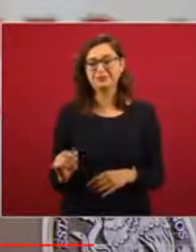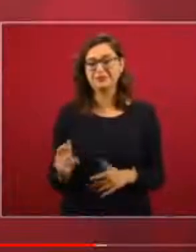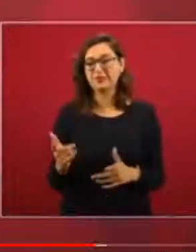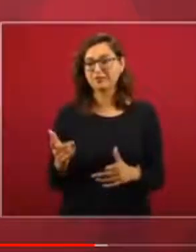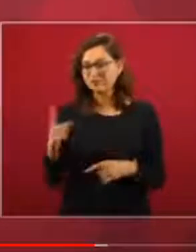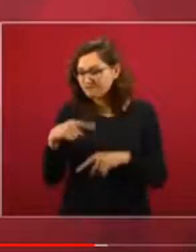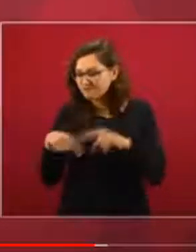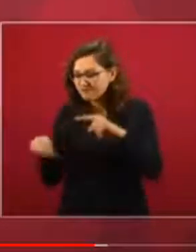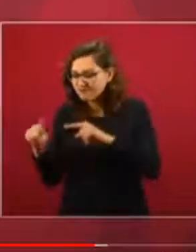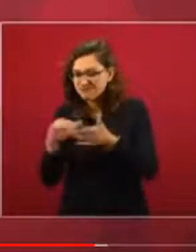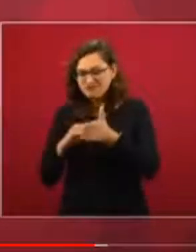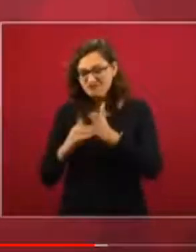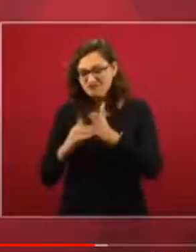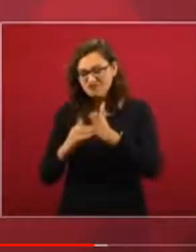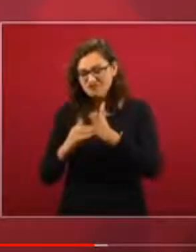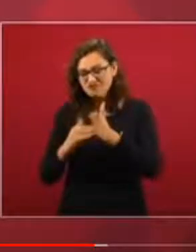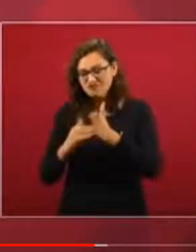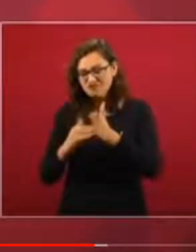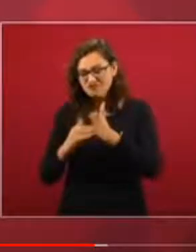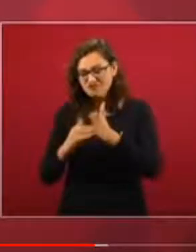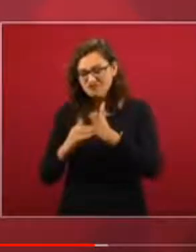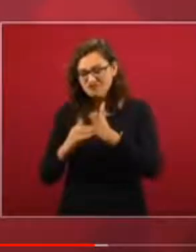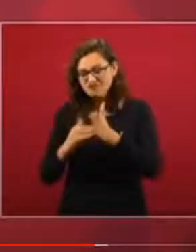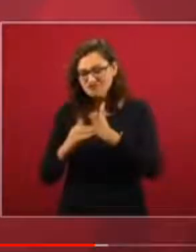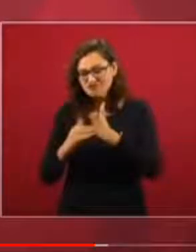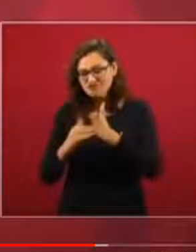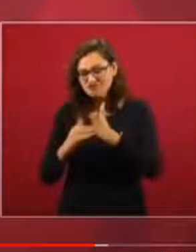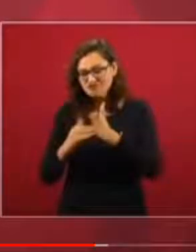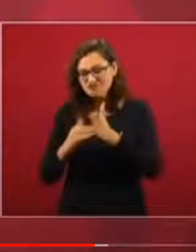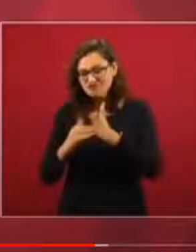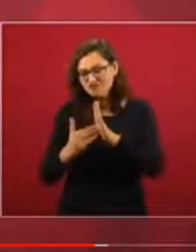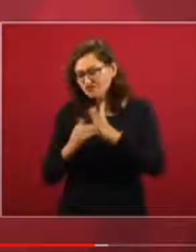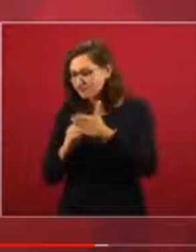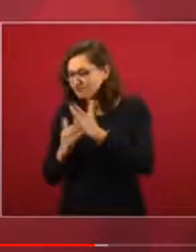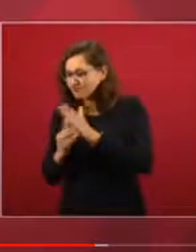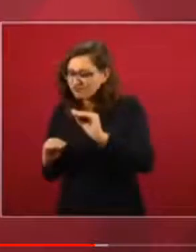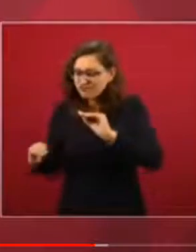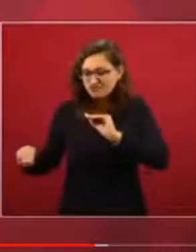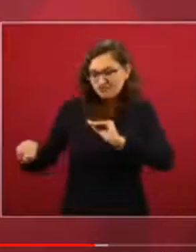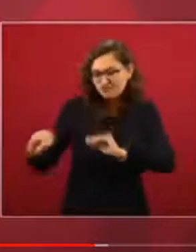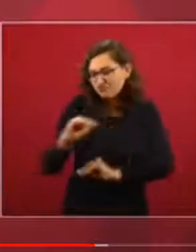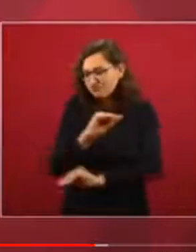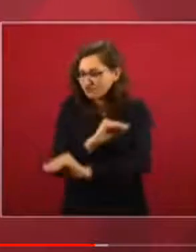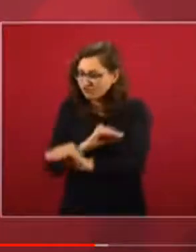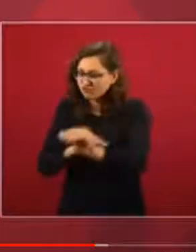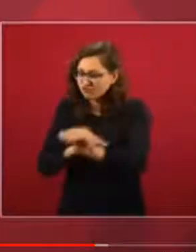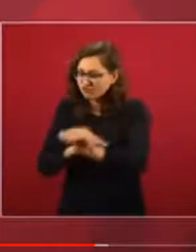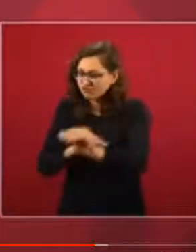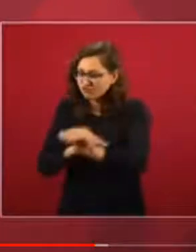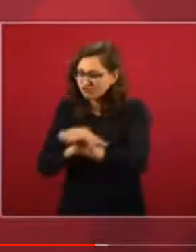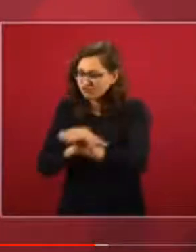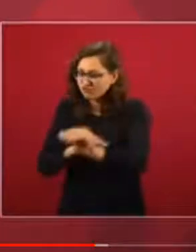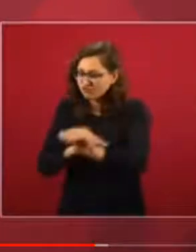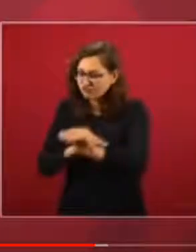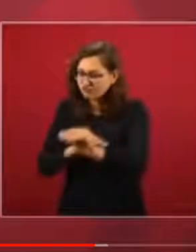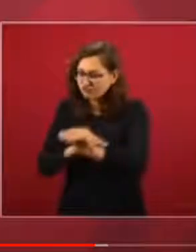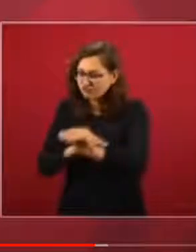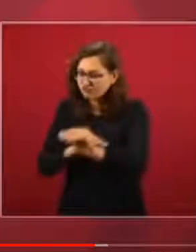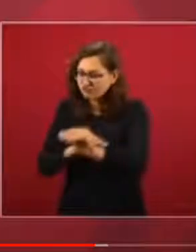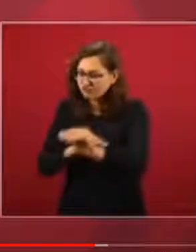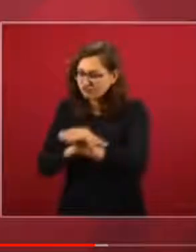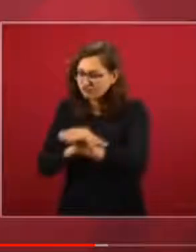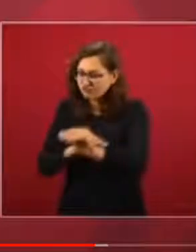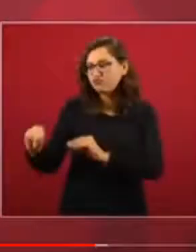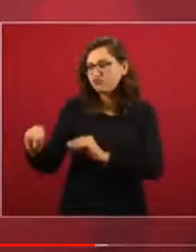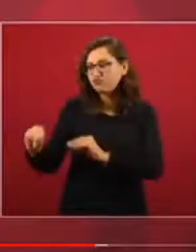acomoden las cosas for them to arrange things a la medida de alguien, to somebody's